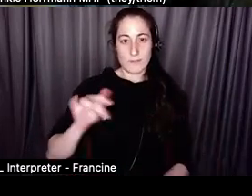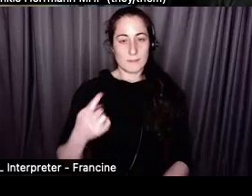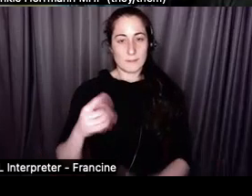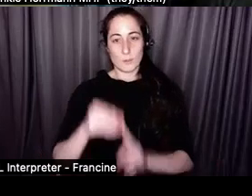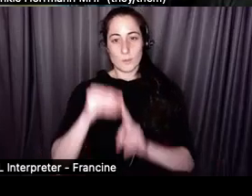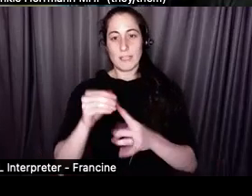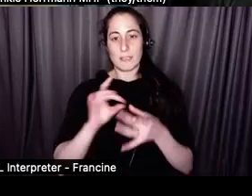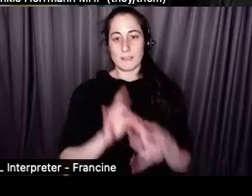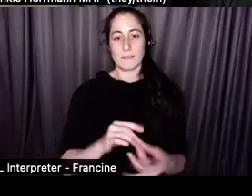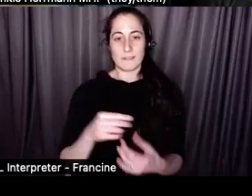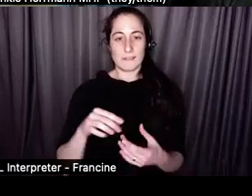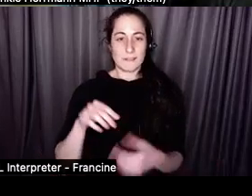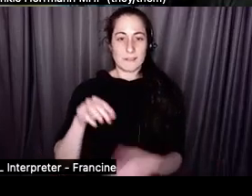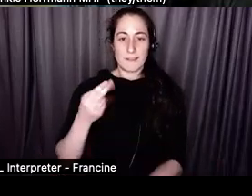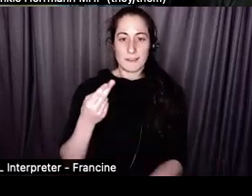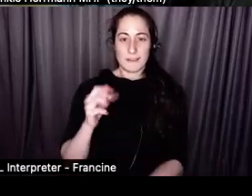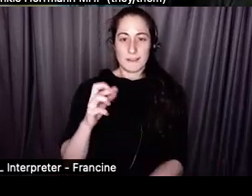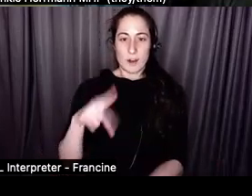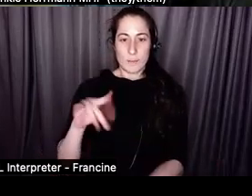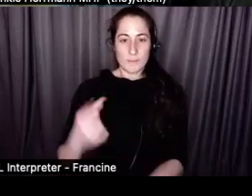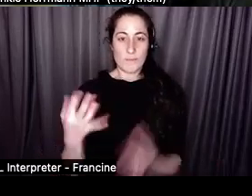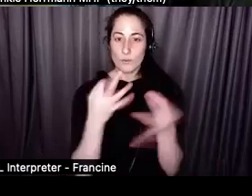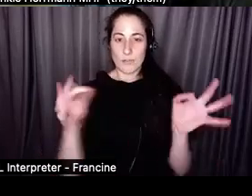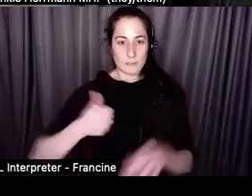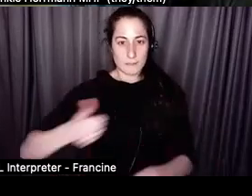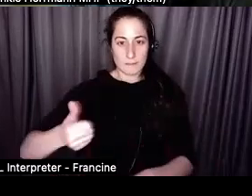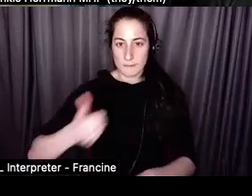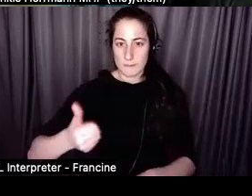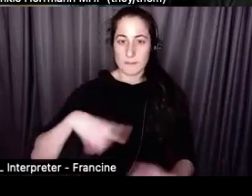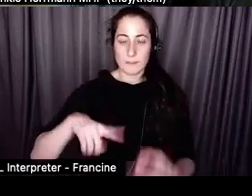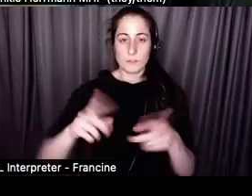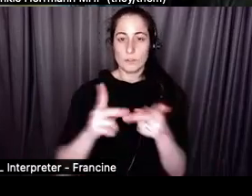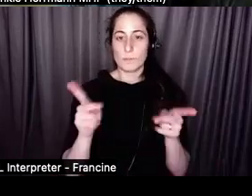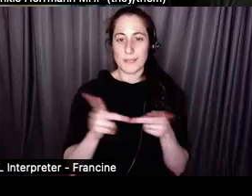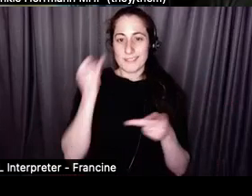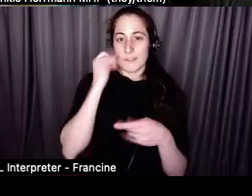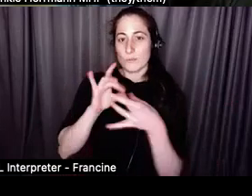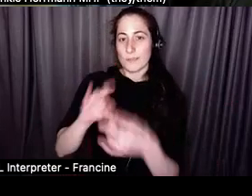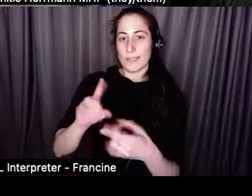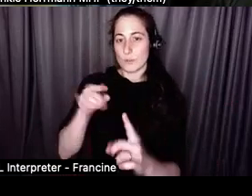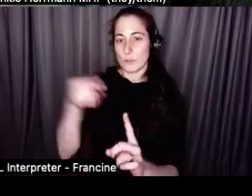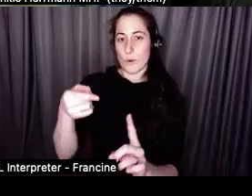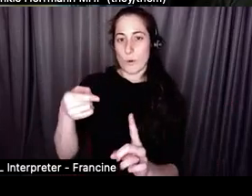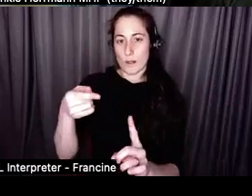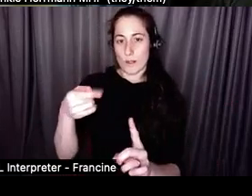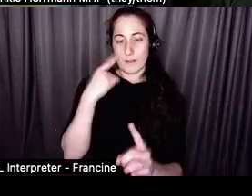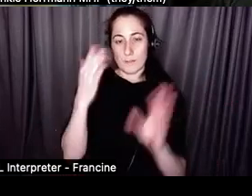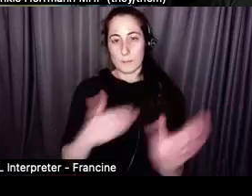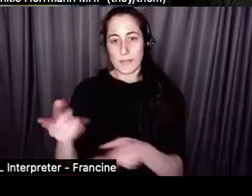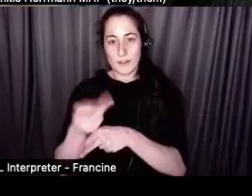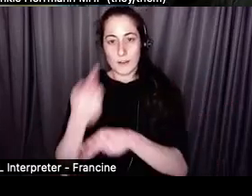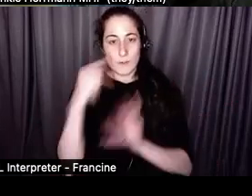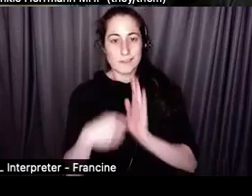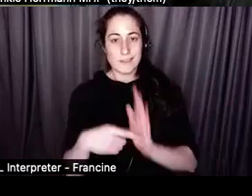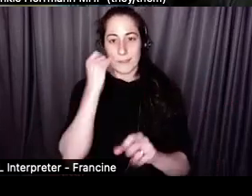HARP. It's a free transportation to destinations related to a goal in your plan of care. So for example, if you need to get to a job